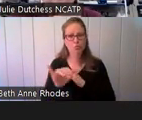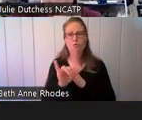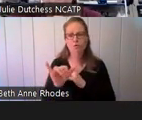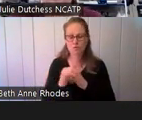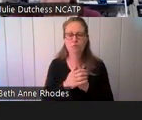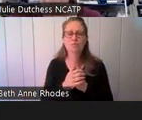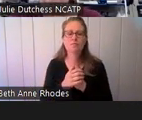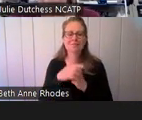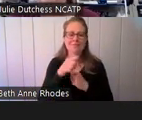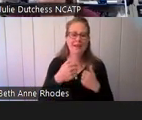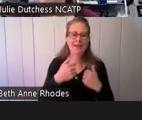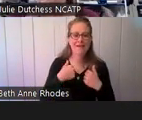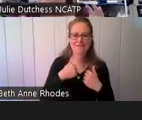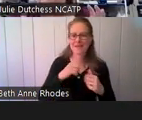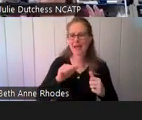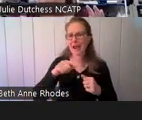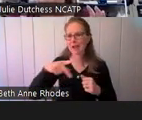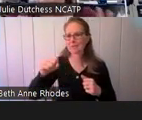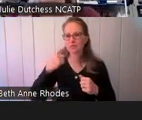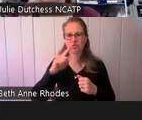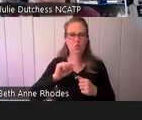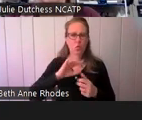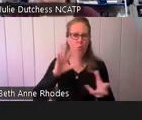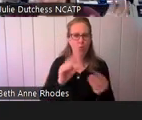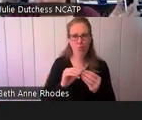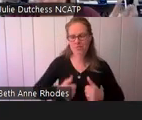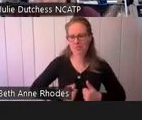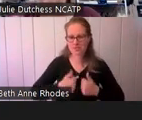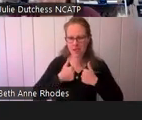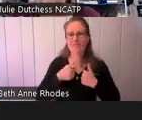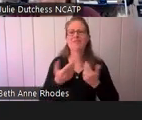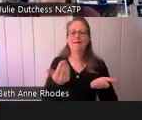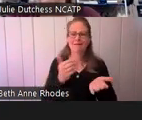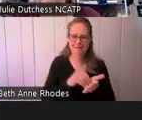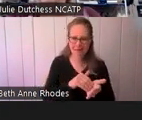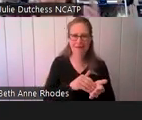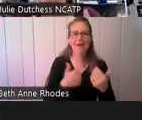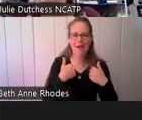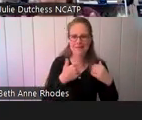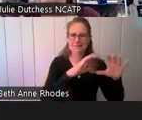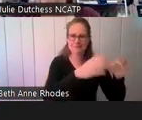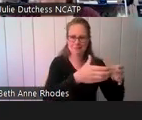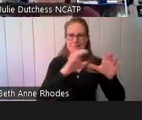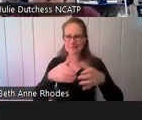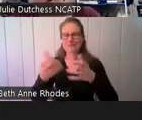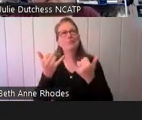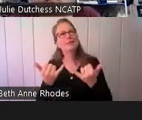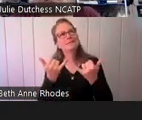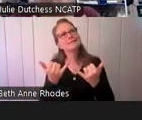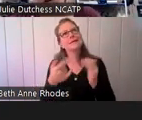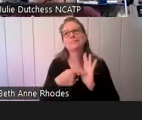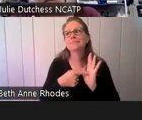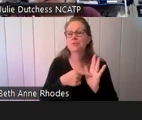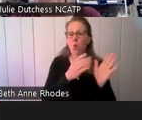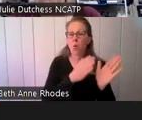for our whole life. And again, it's categorical. And so you can click on, for example, for today, you could have done like